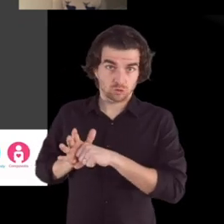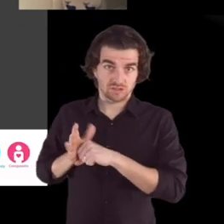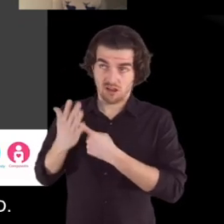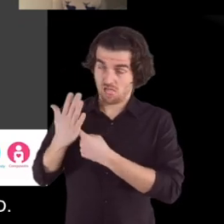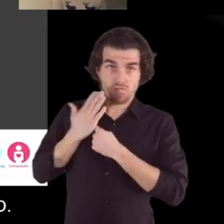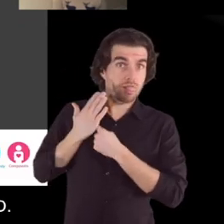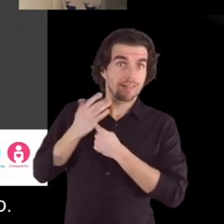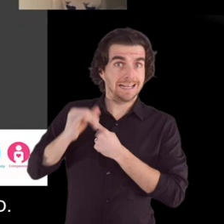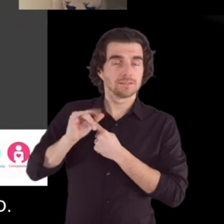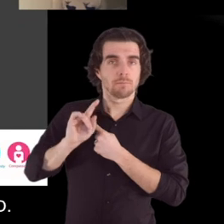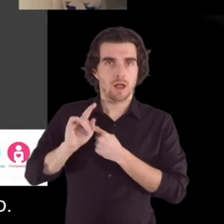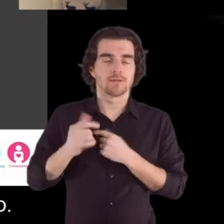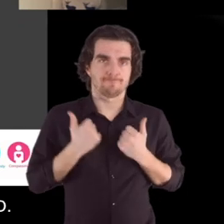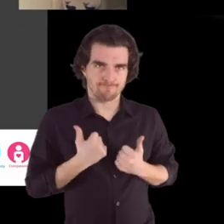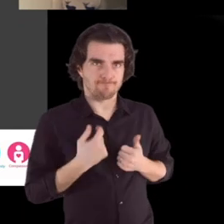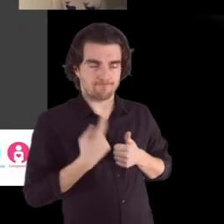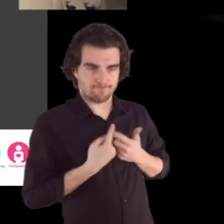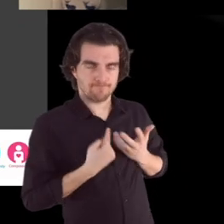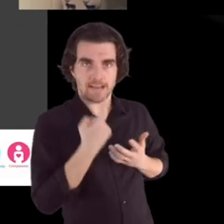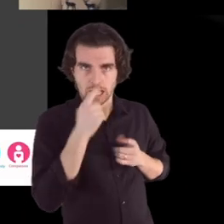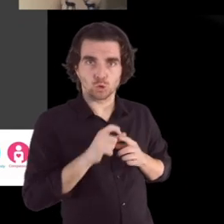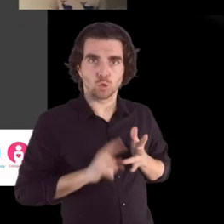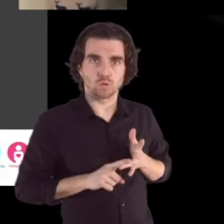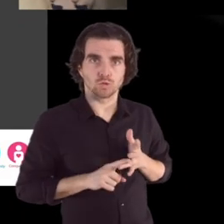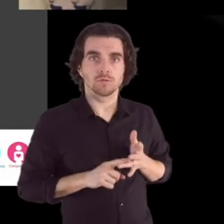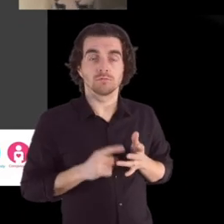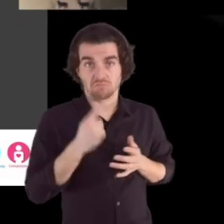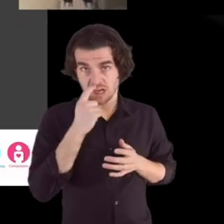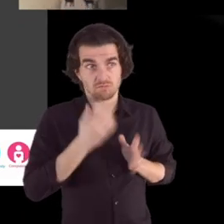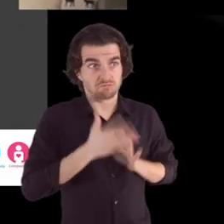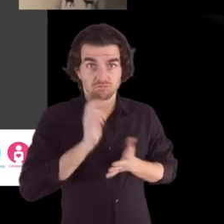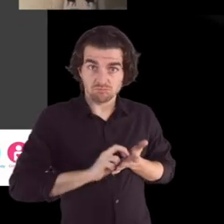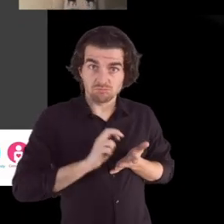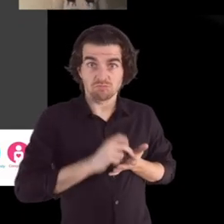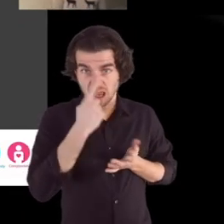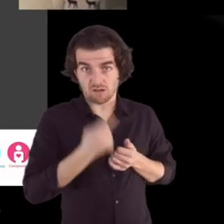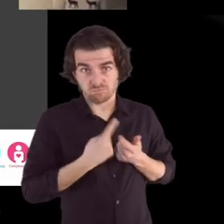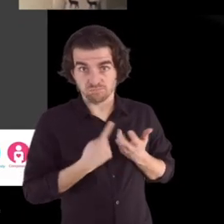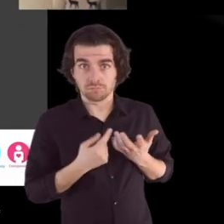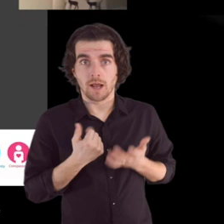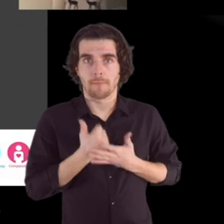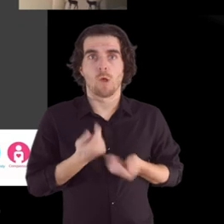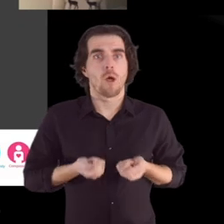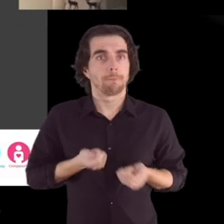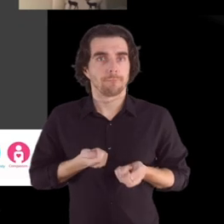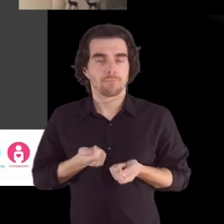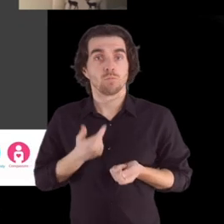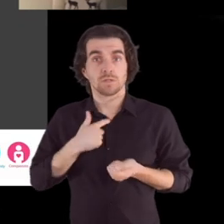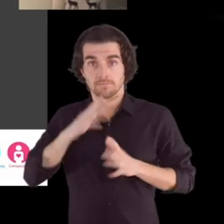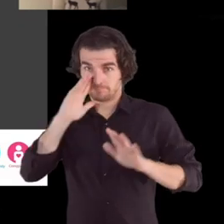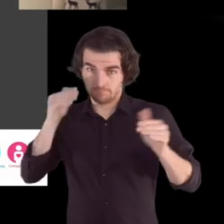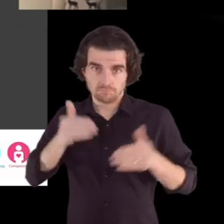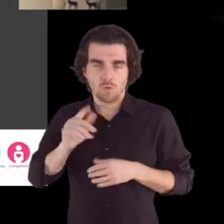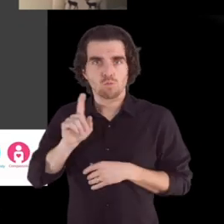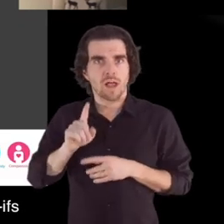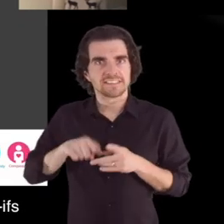really hard, especially at the moment with COVID. We can spend a lot of time thinking about what could happen, what the outcomes are going to be, you know, how we're going to